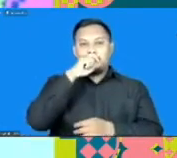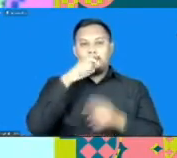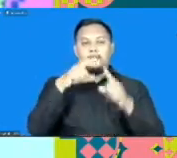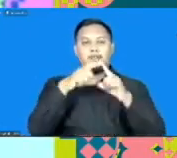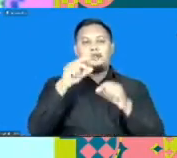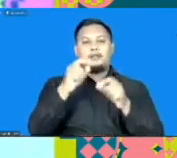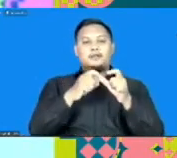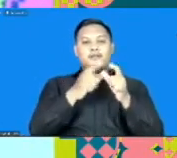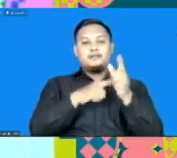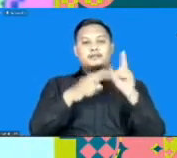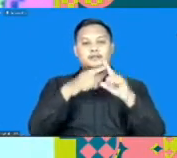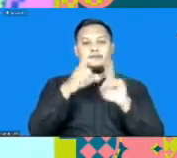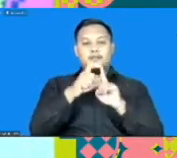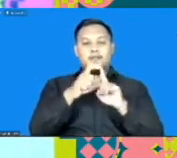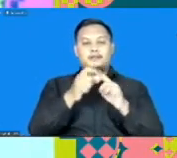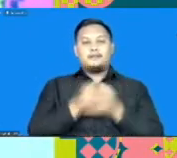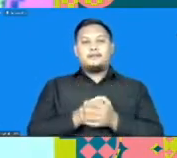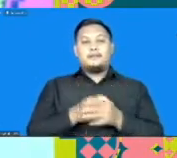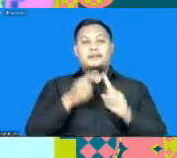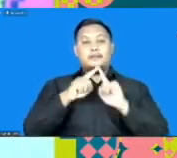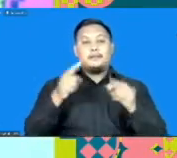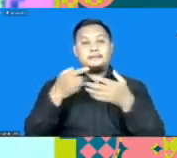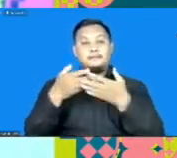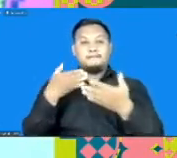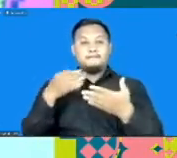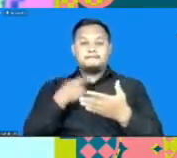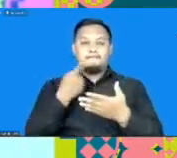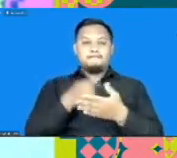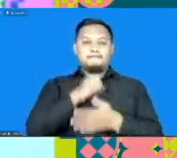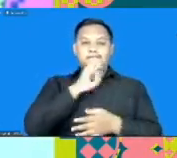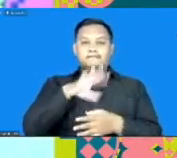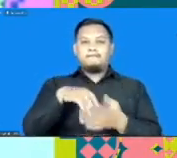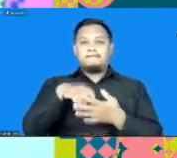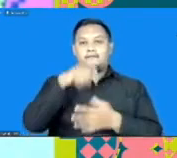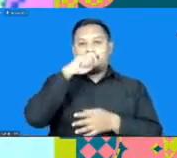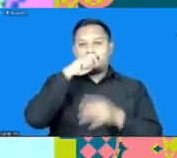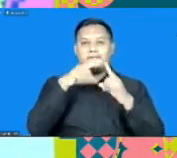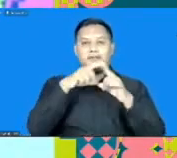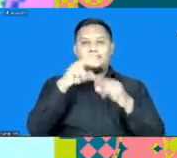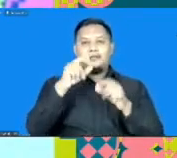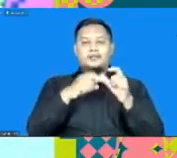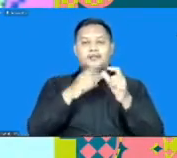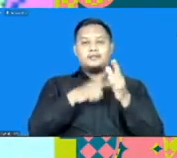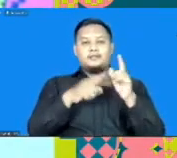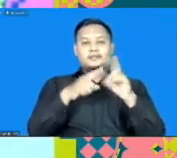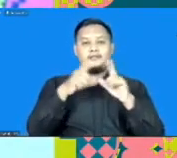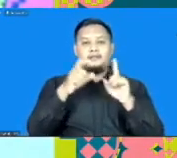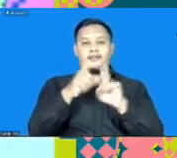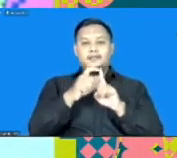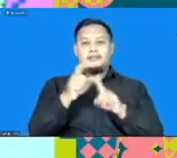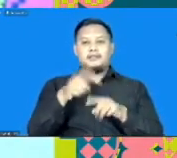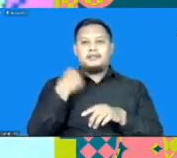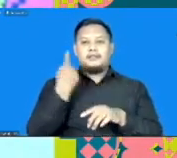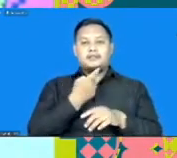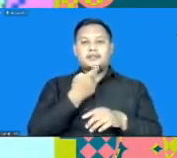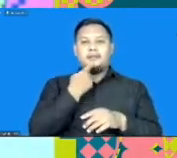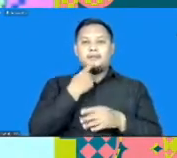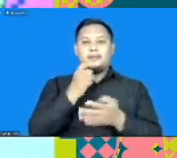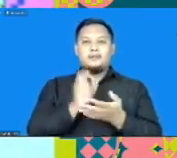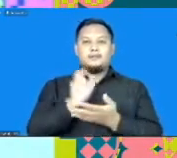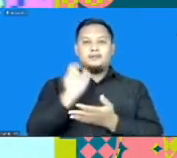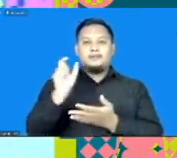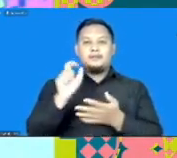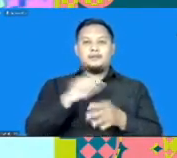before we welcome Bapak Arsyad Kinan, we would like to invite all of you, the audience, the participants